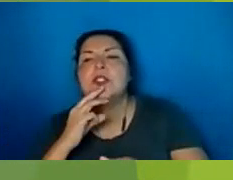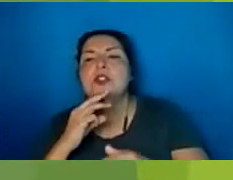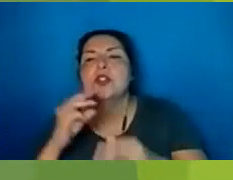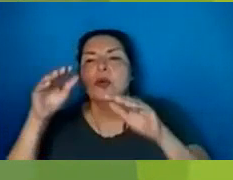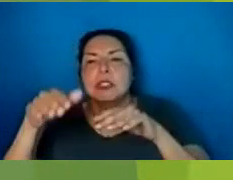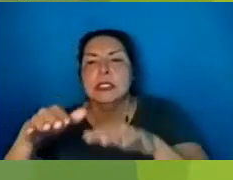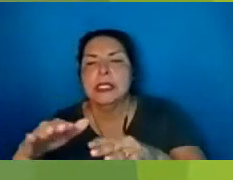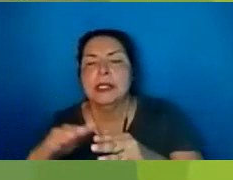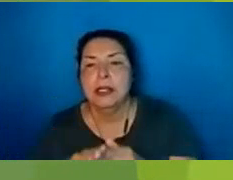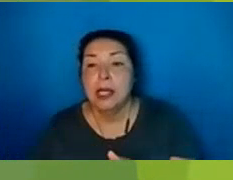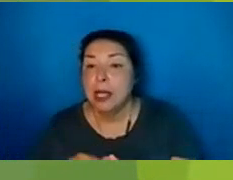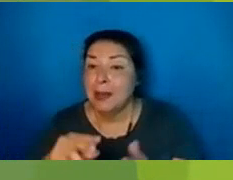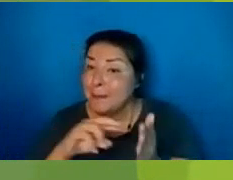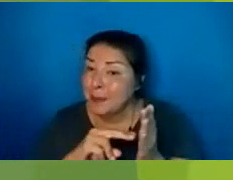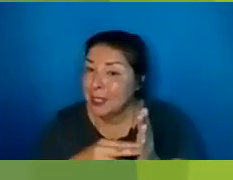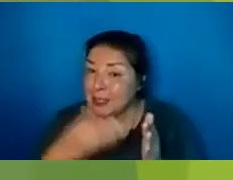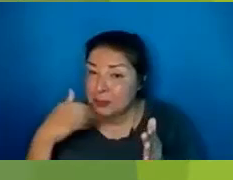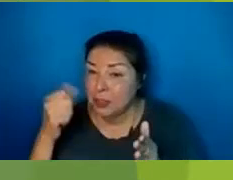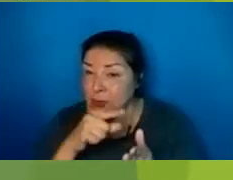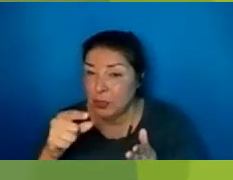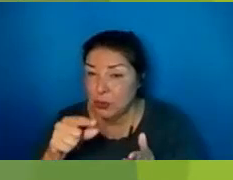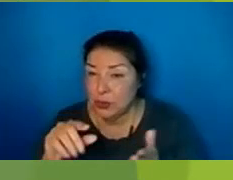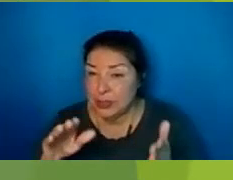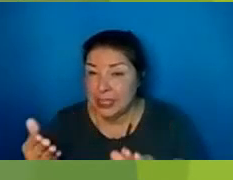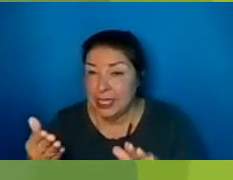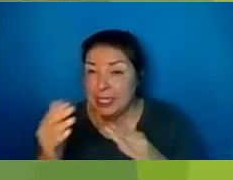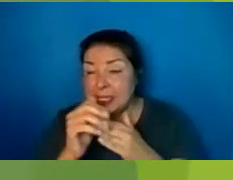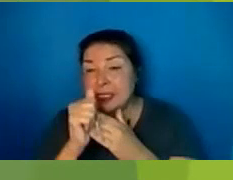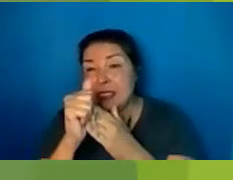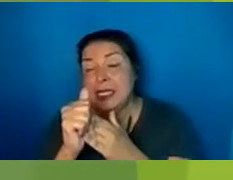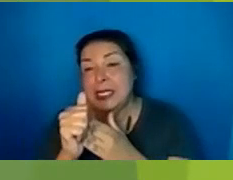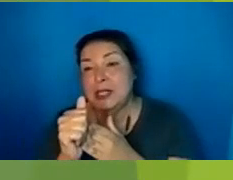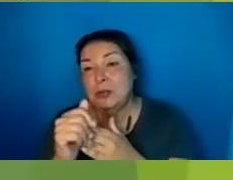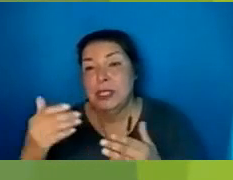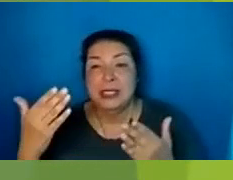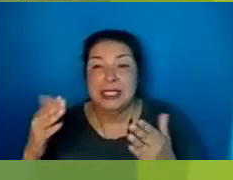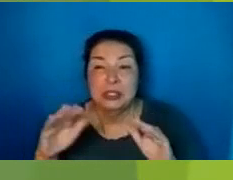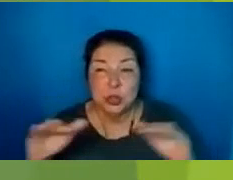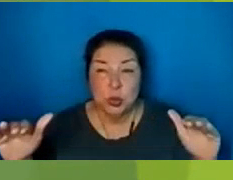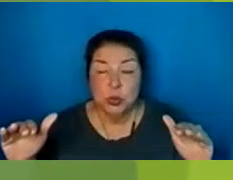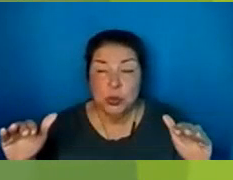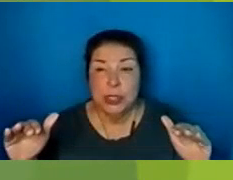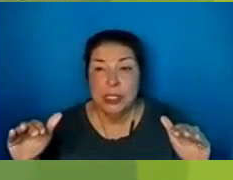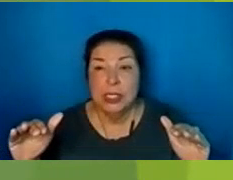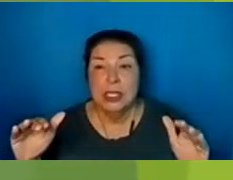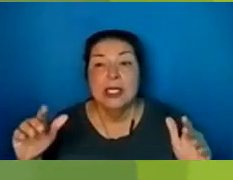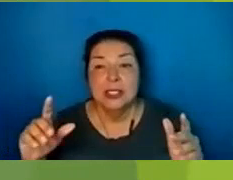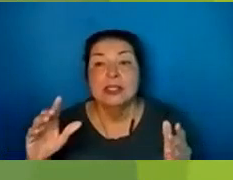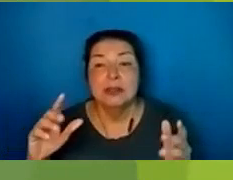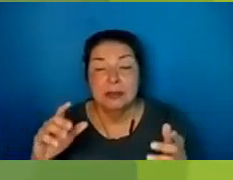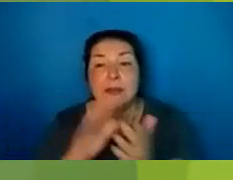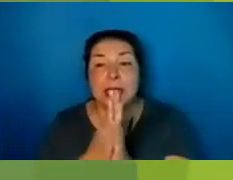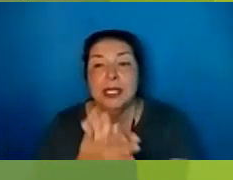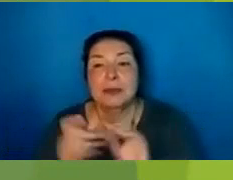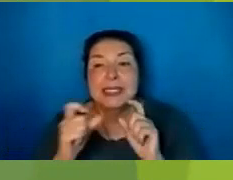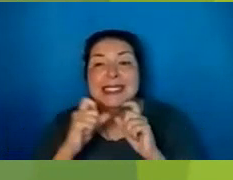to die than to lead one of these little ones, one of these children, into sin. And that's